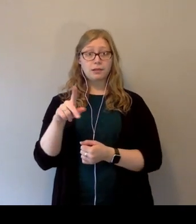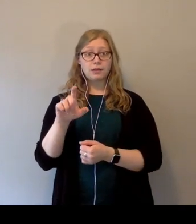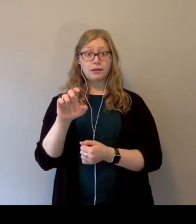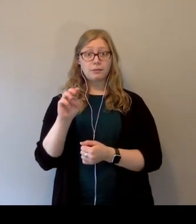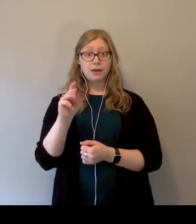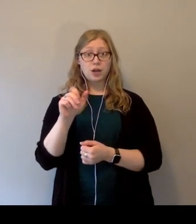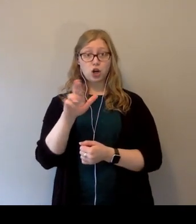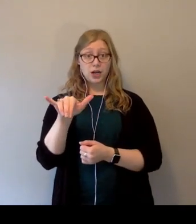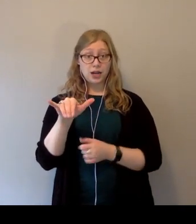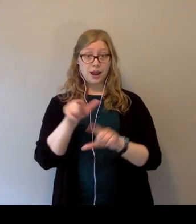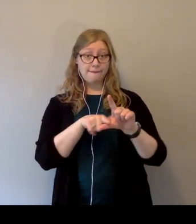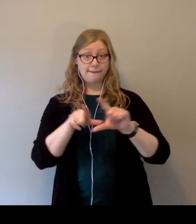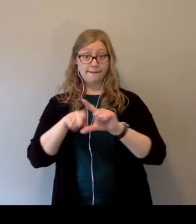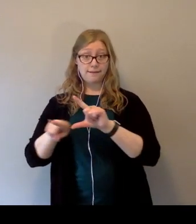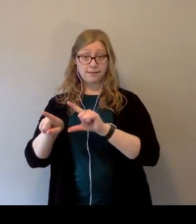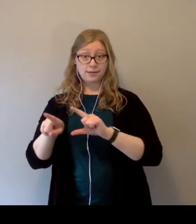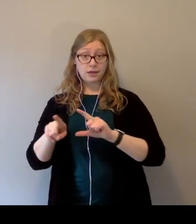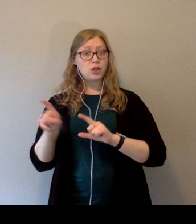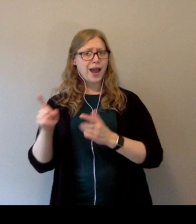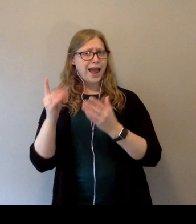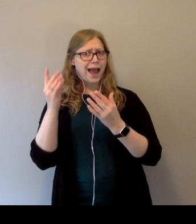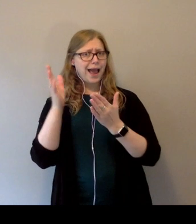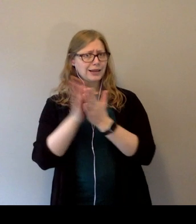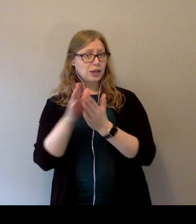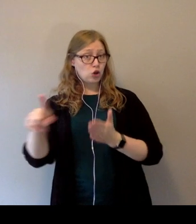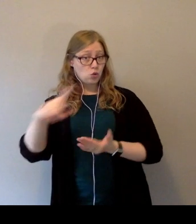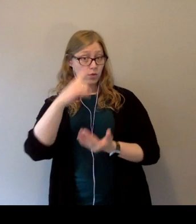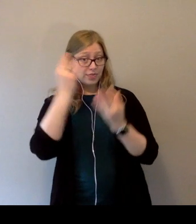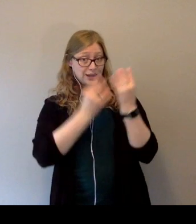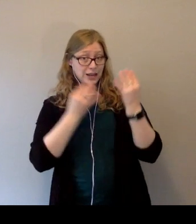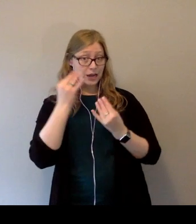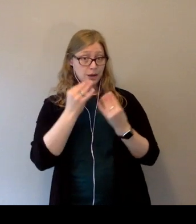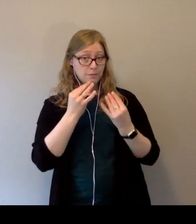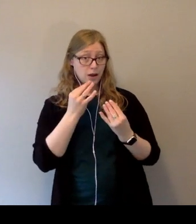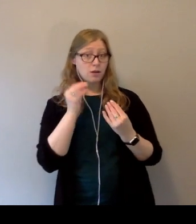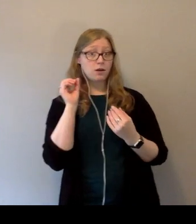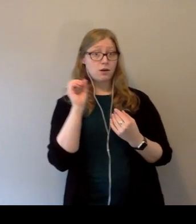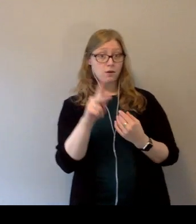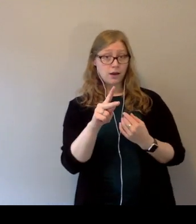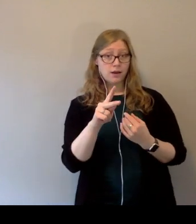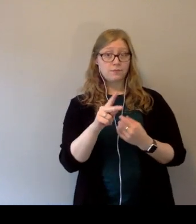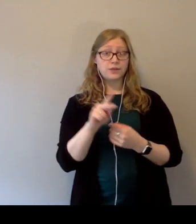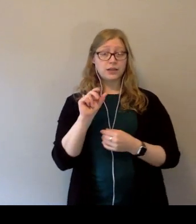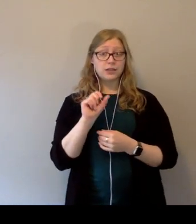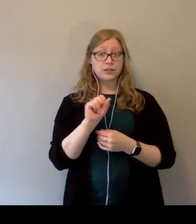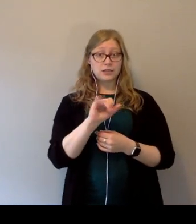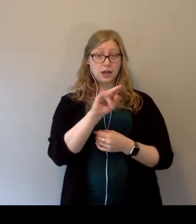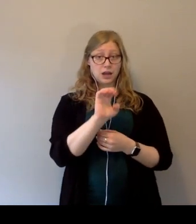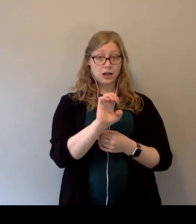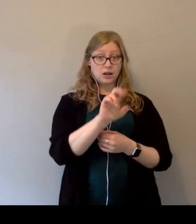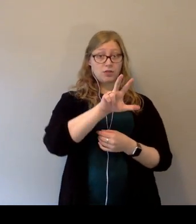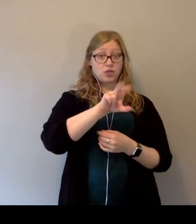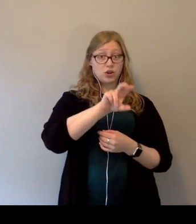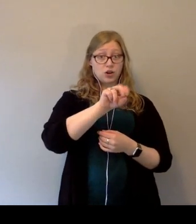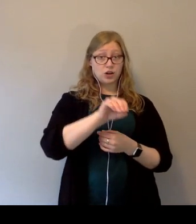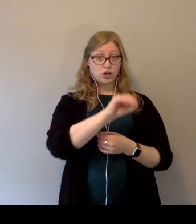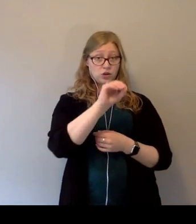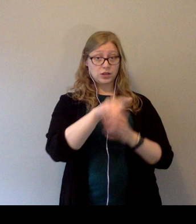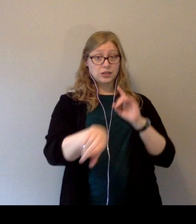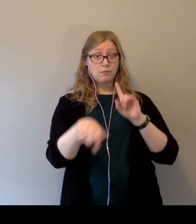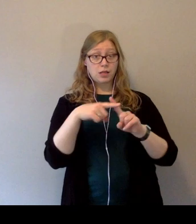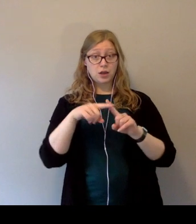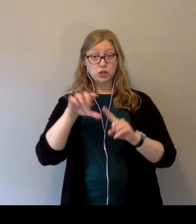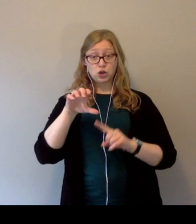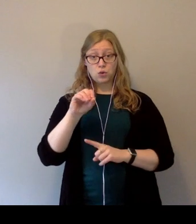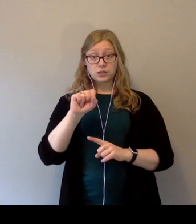think about the sum of sine of 30 degrees plus cosine of 60. And then